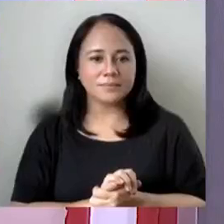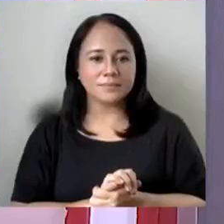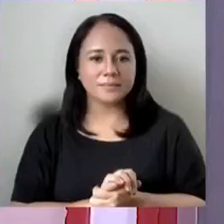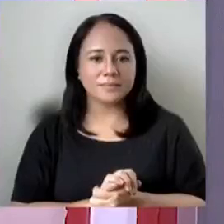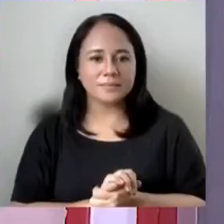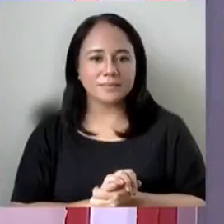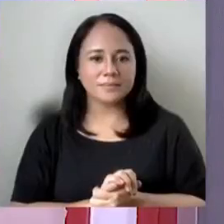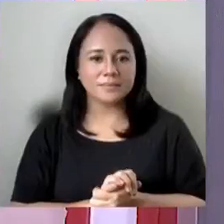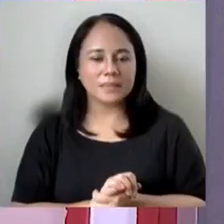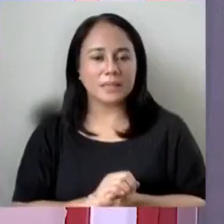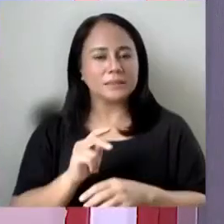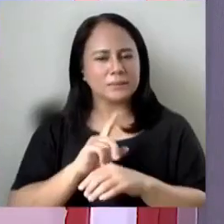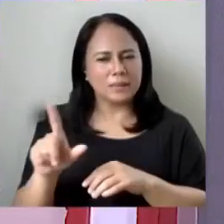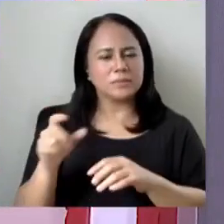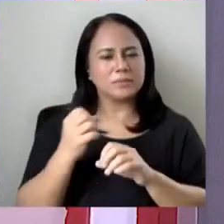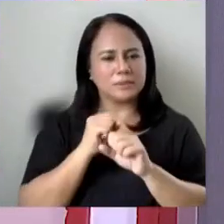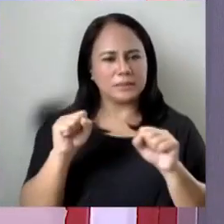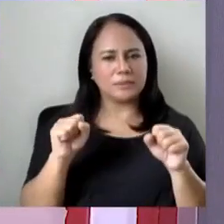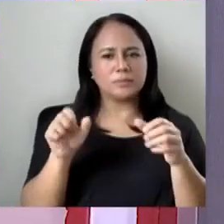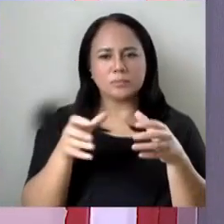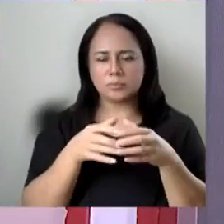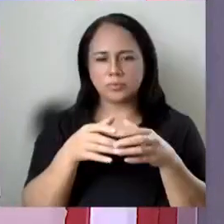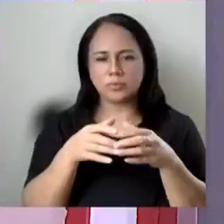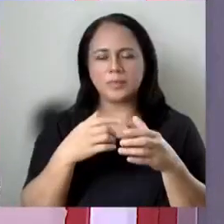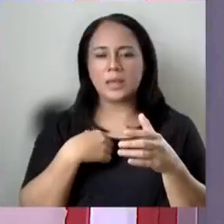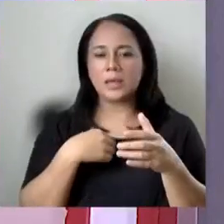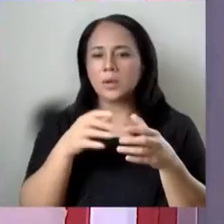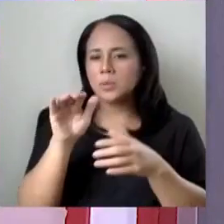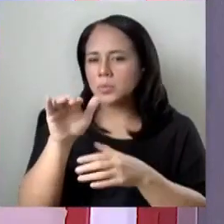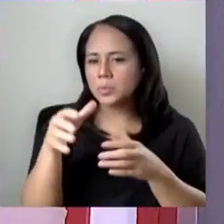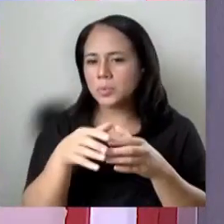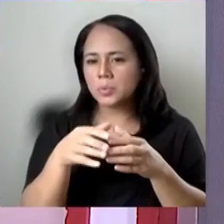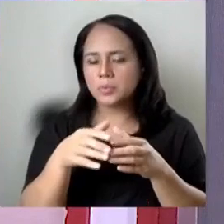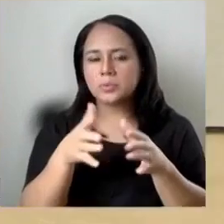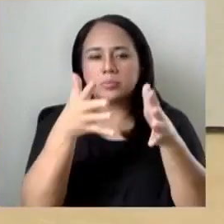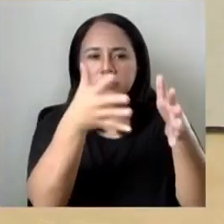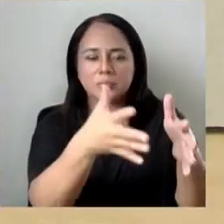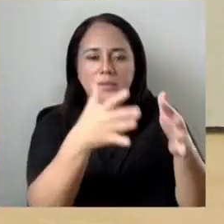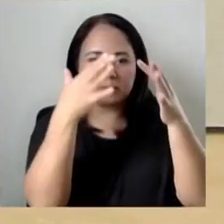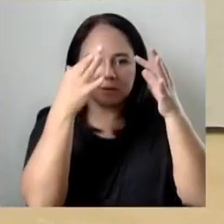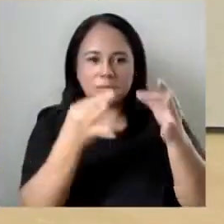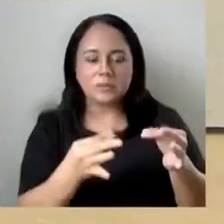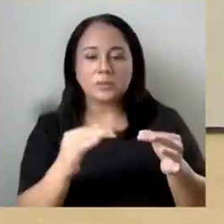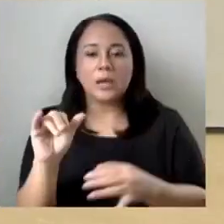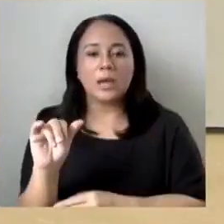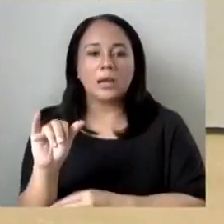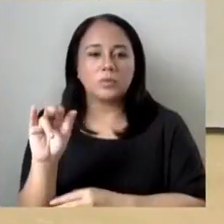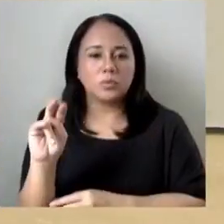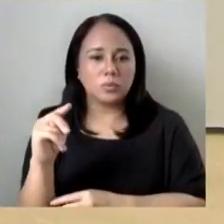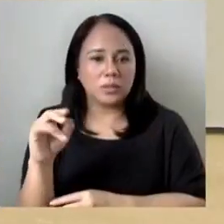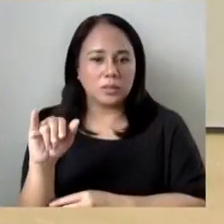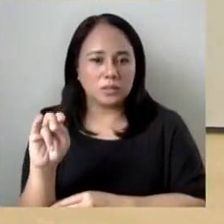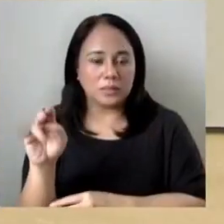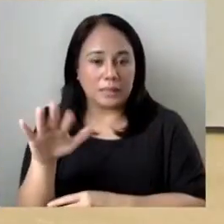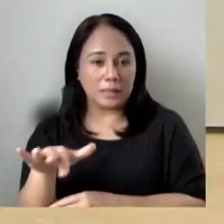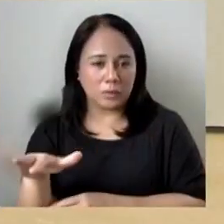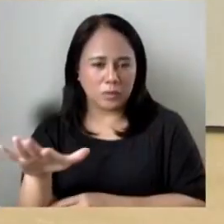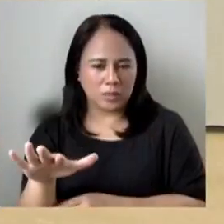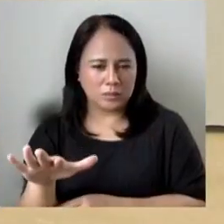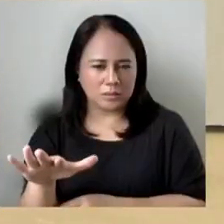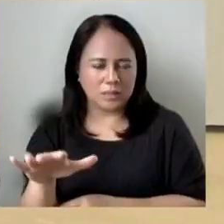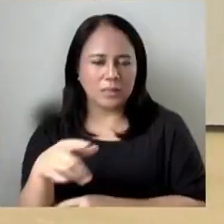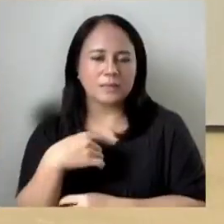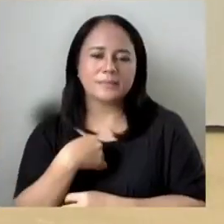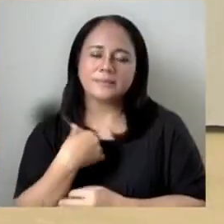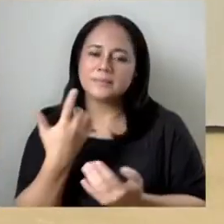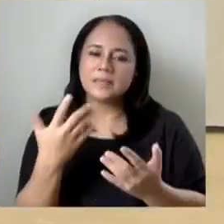The National Security Council is calling on a group to abandon its planned civilian mission to Ayung in Seoul, which has been the flashpoint of maritime